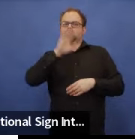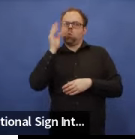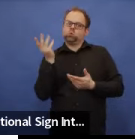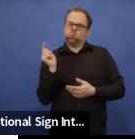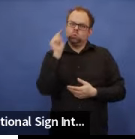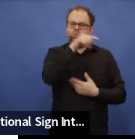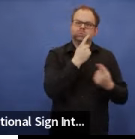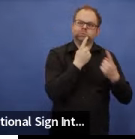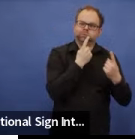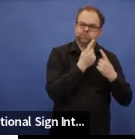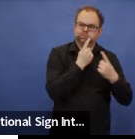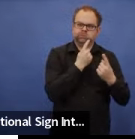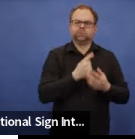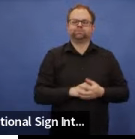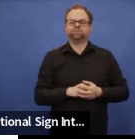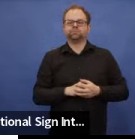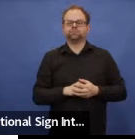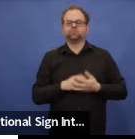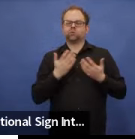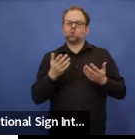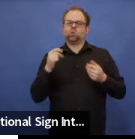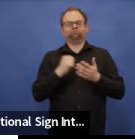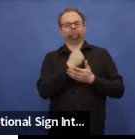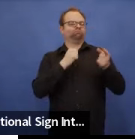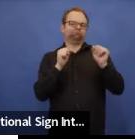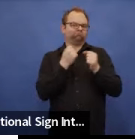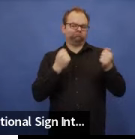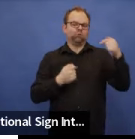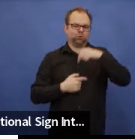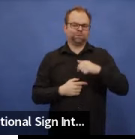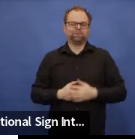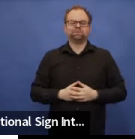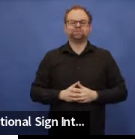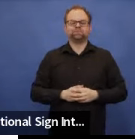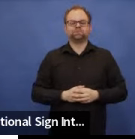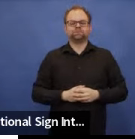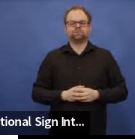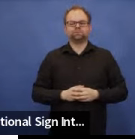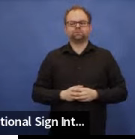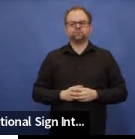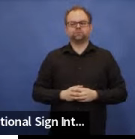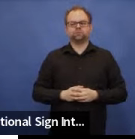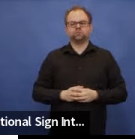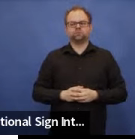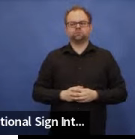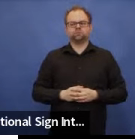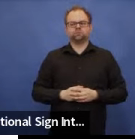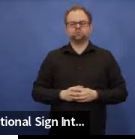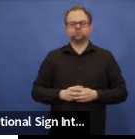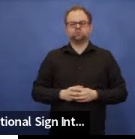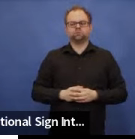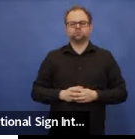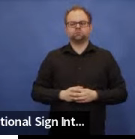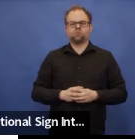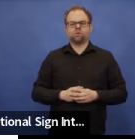I thank you very much for the invitation to share our experience and the evolution of the personal